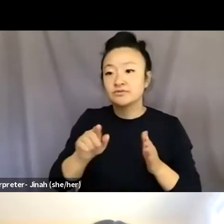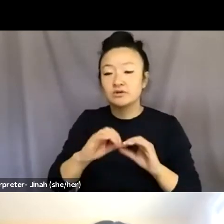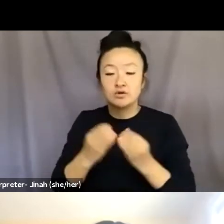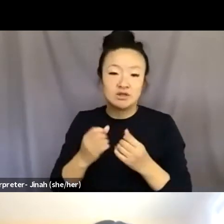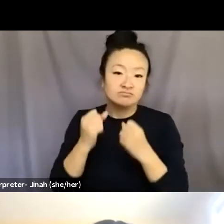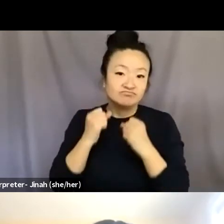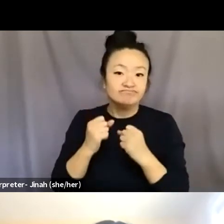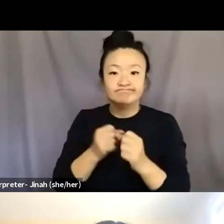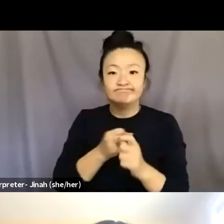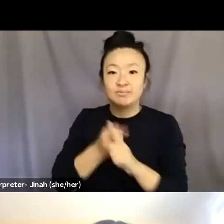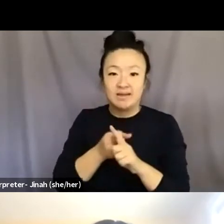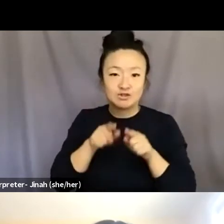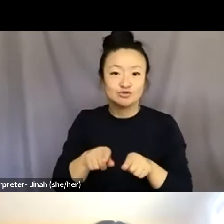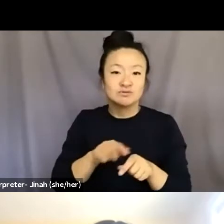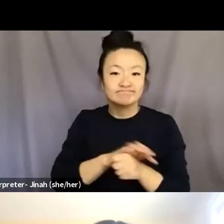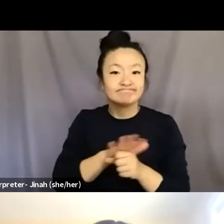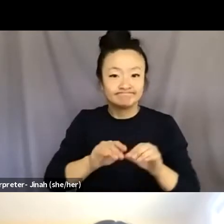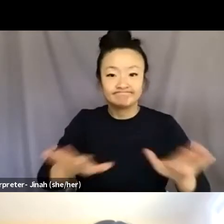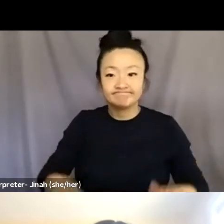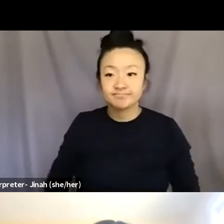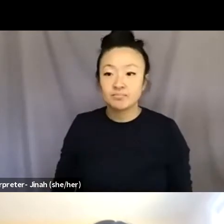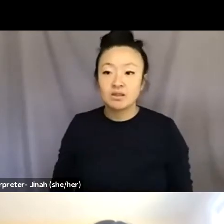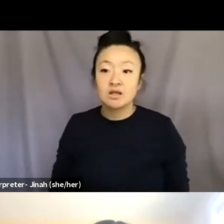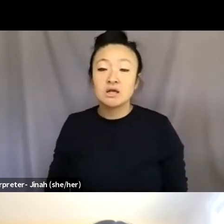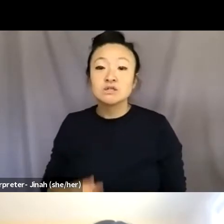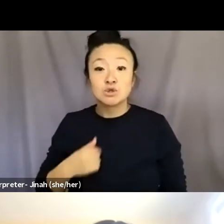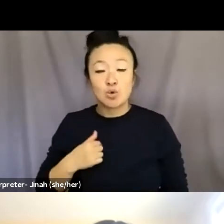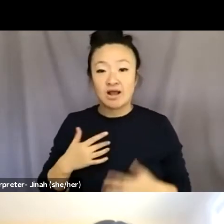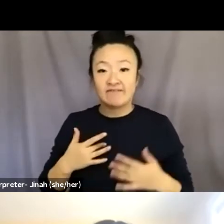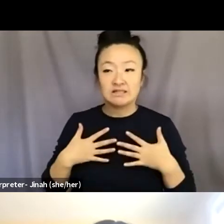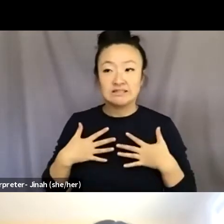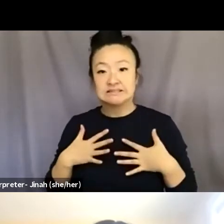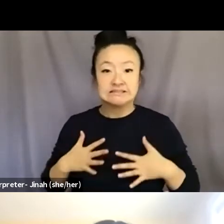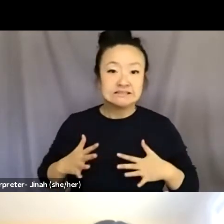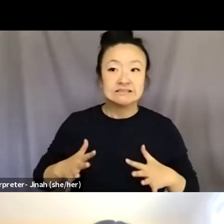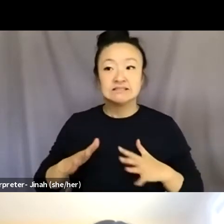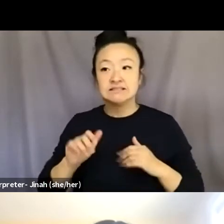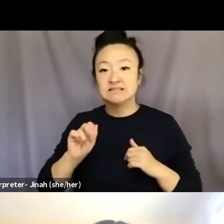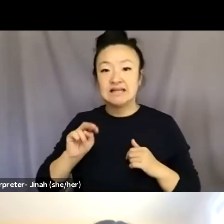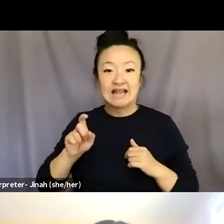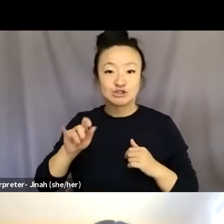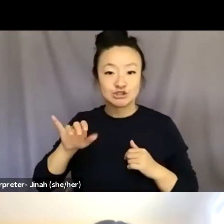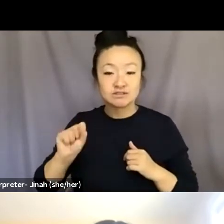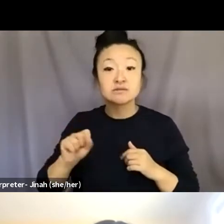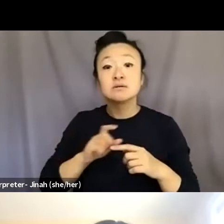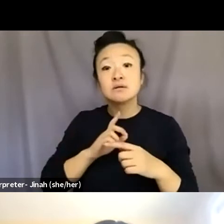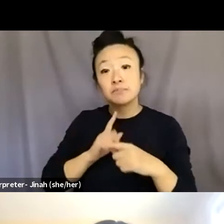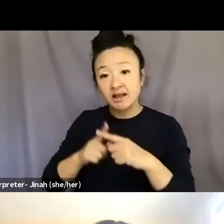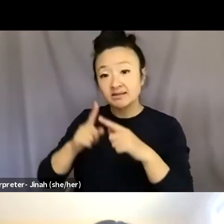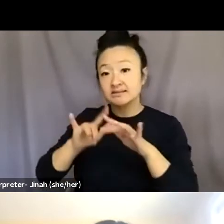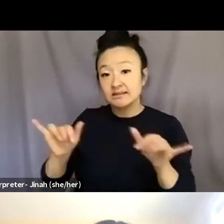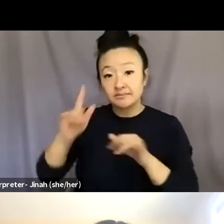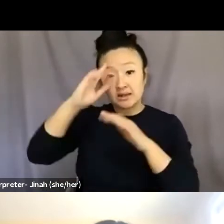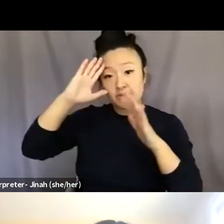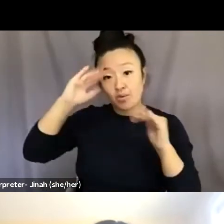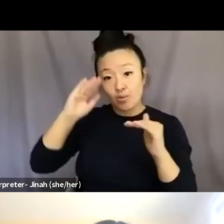time. So I'm both slightly anxious and also a little bit hopeful about how we can use the